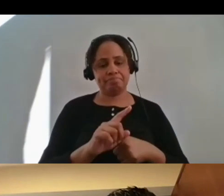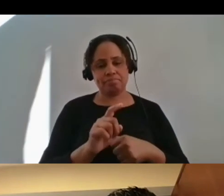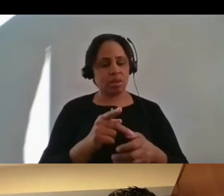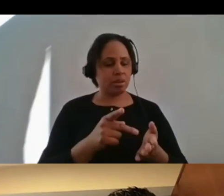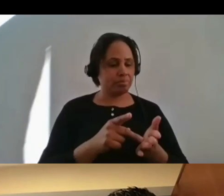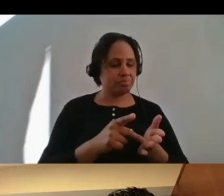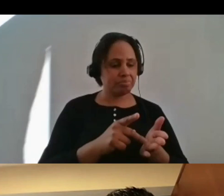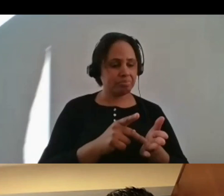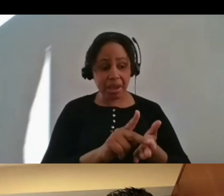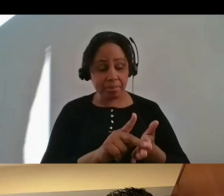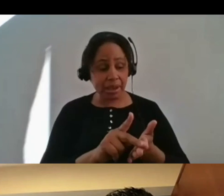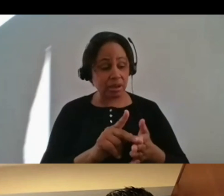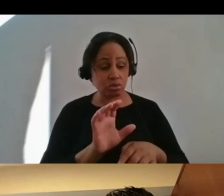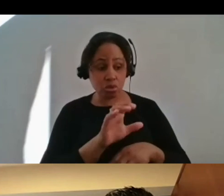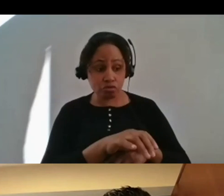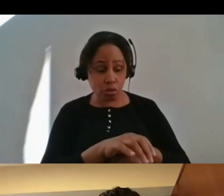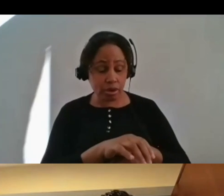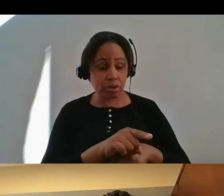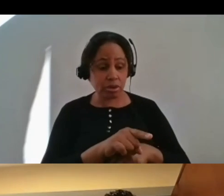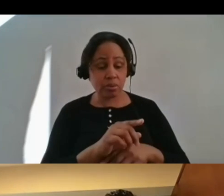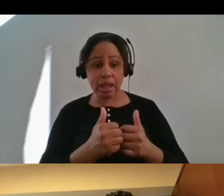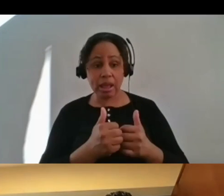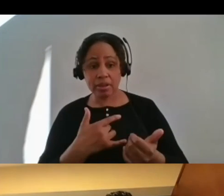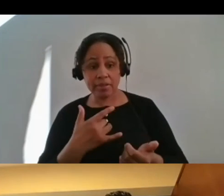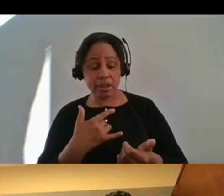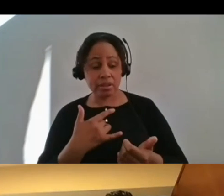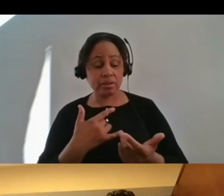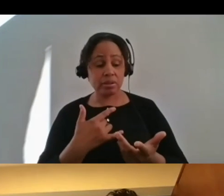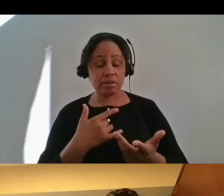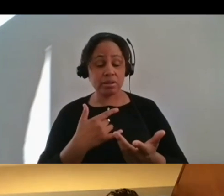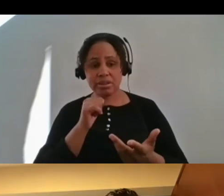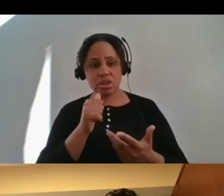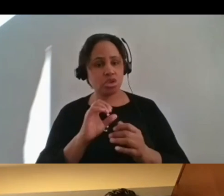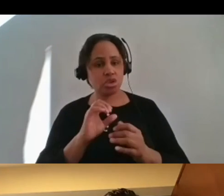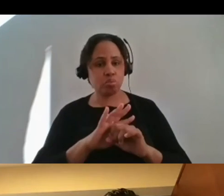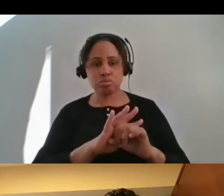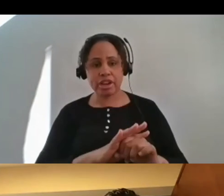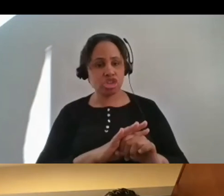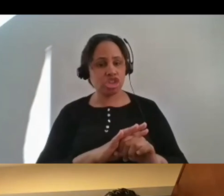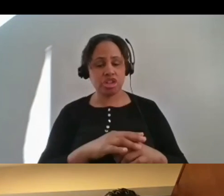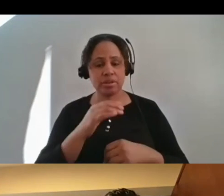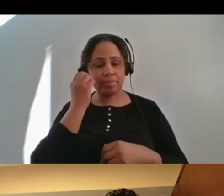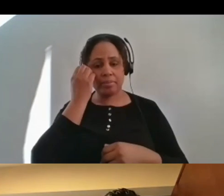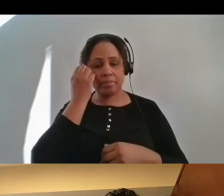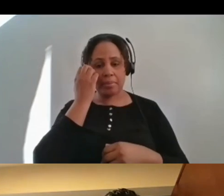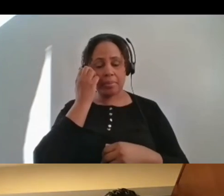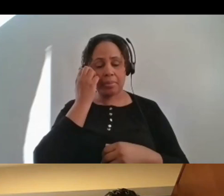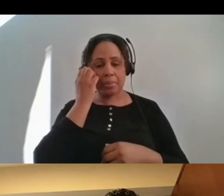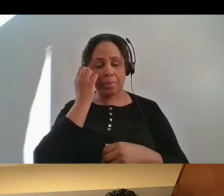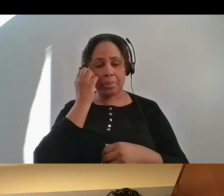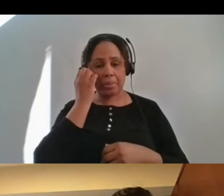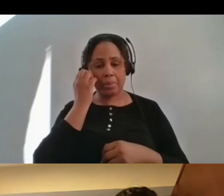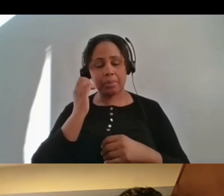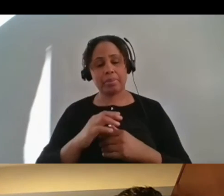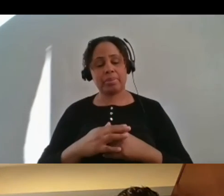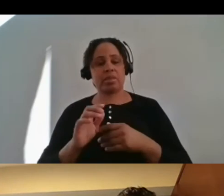and that they're feeling they don't have that pressure of that person there. And the other thing too to tell potential donors